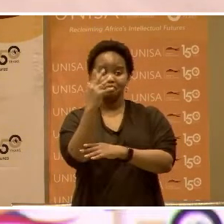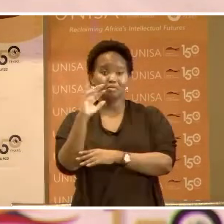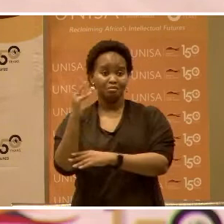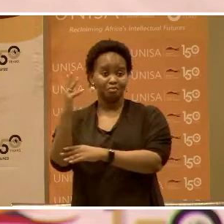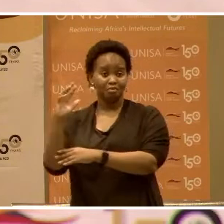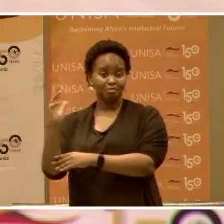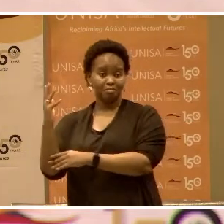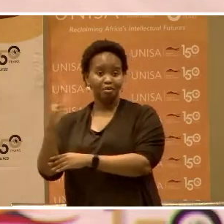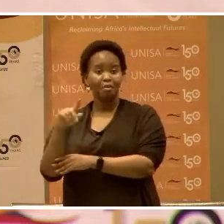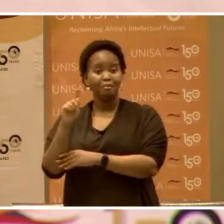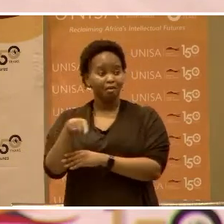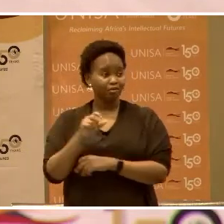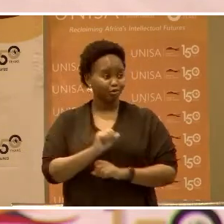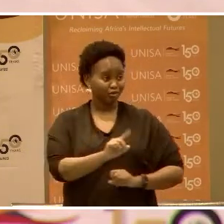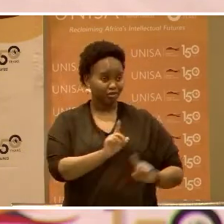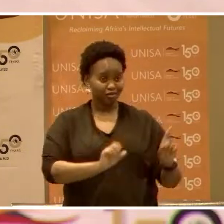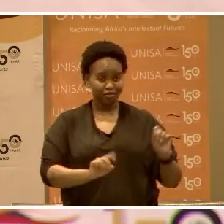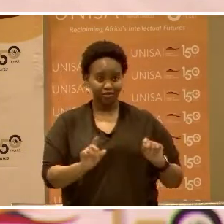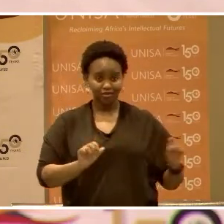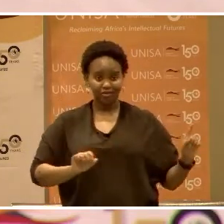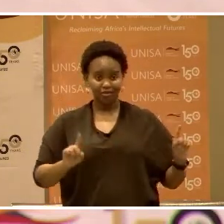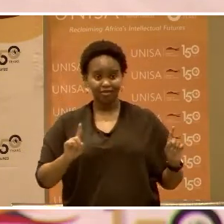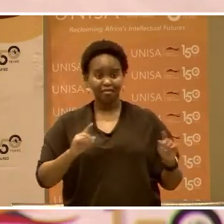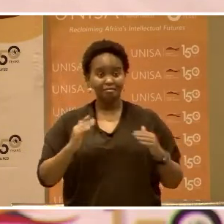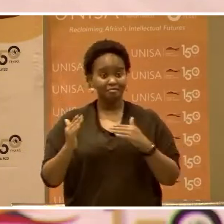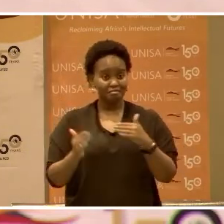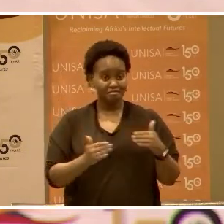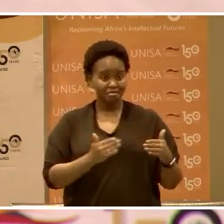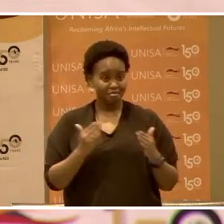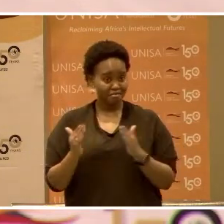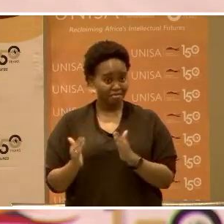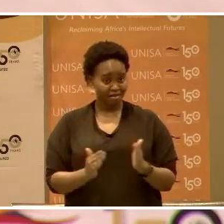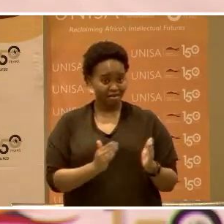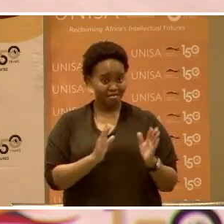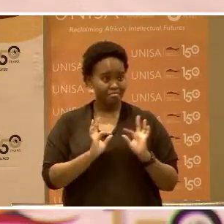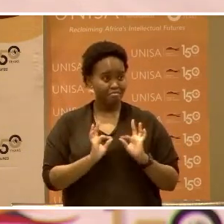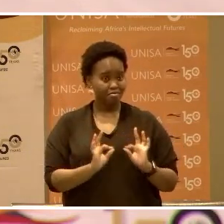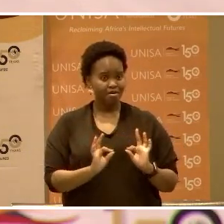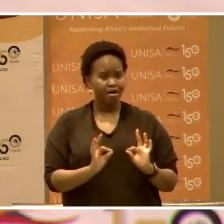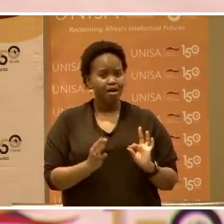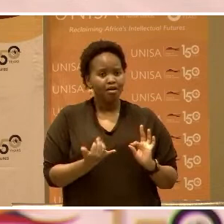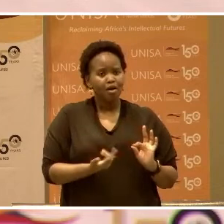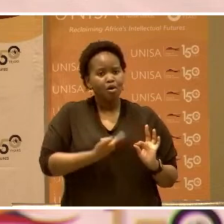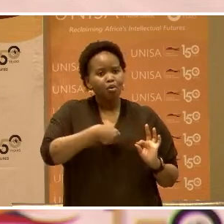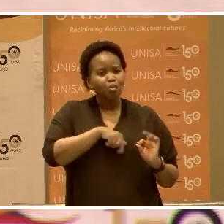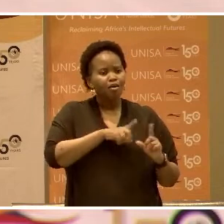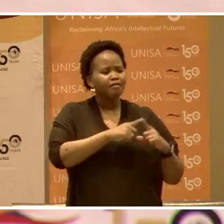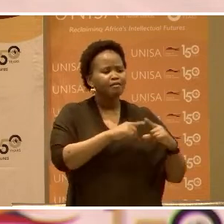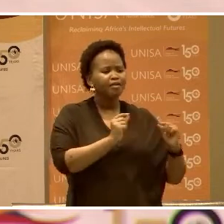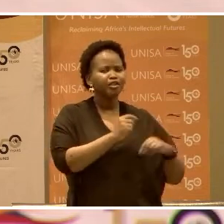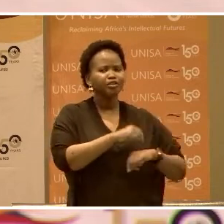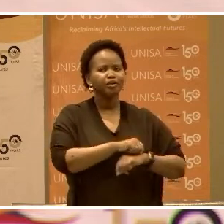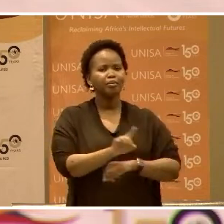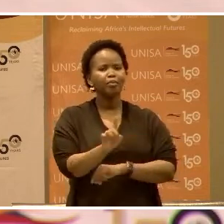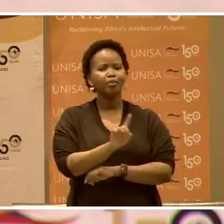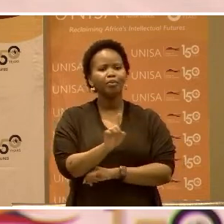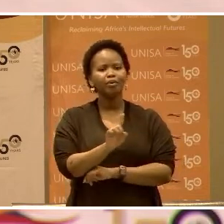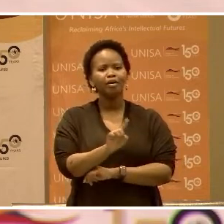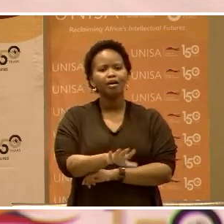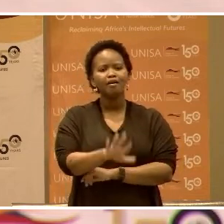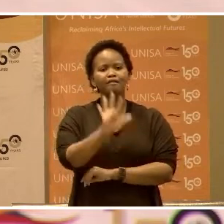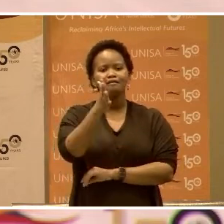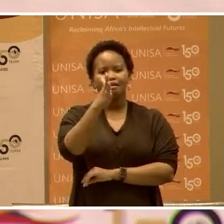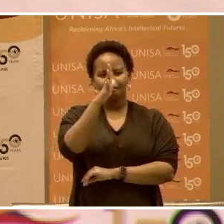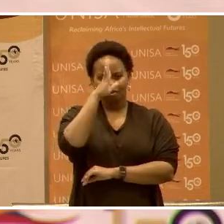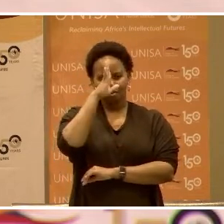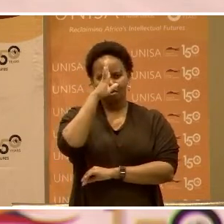ourselves thoroughly. We're going to finish here at exactly at 5. So at 5, the buses